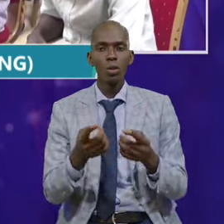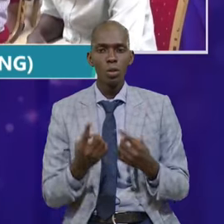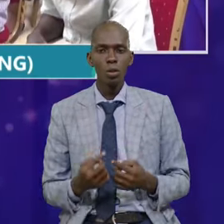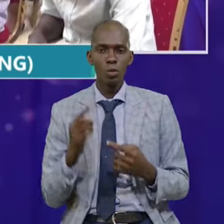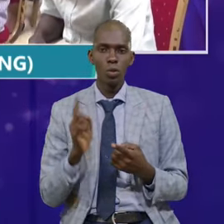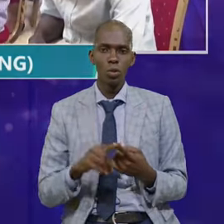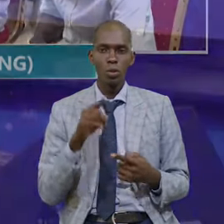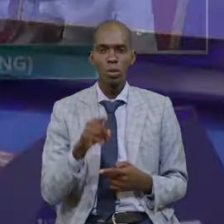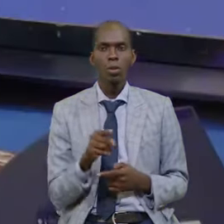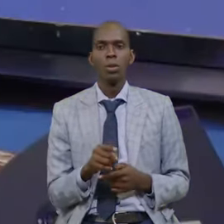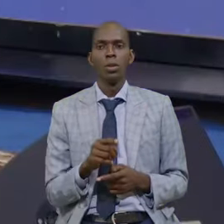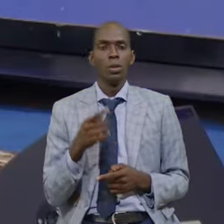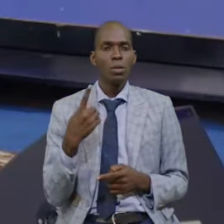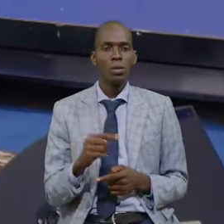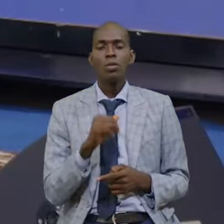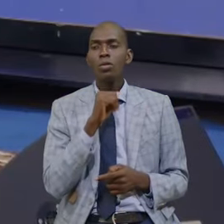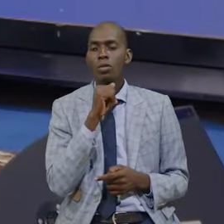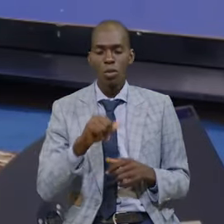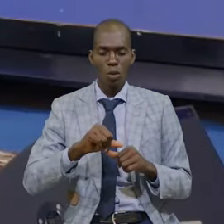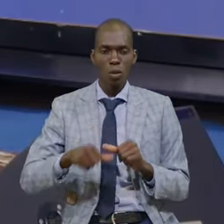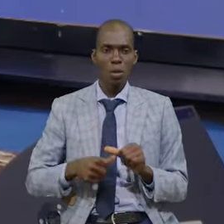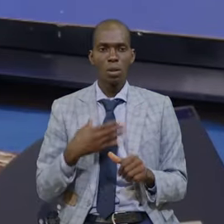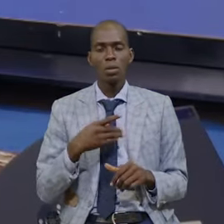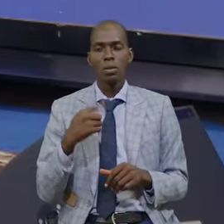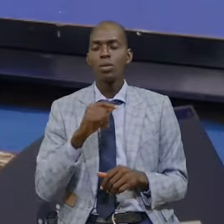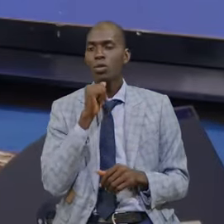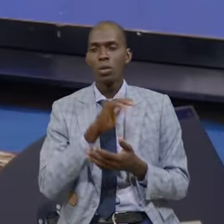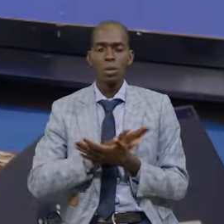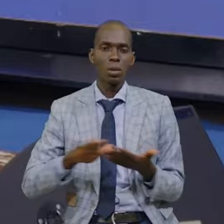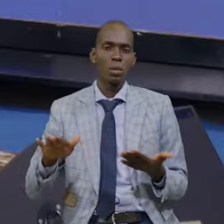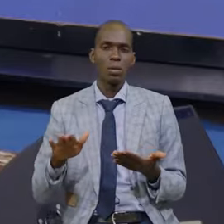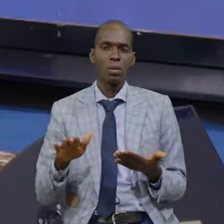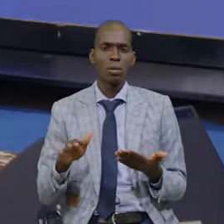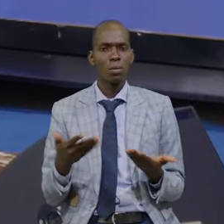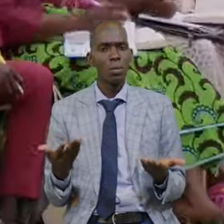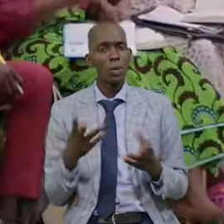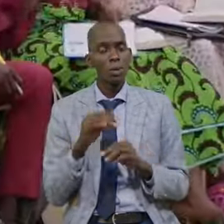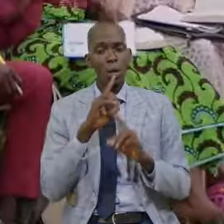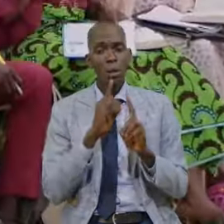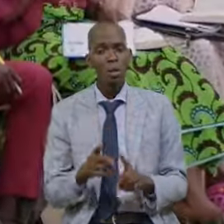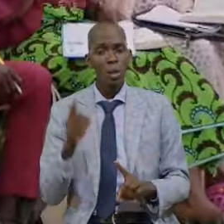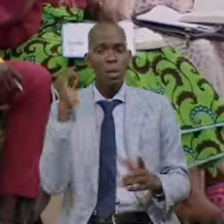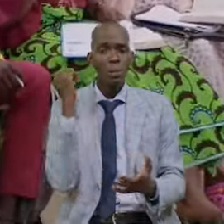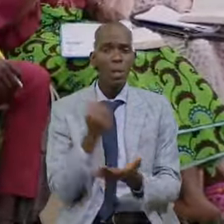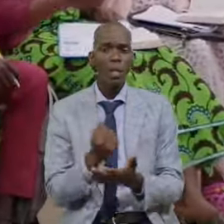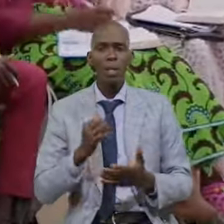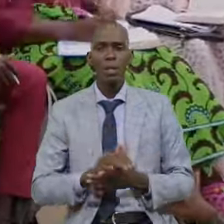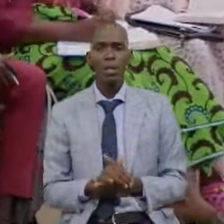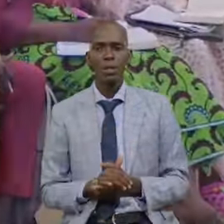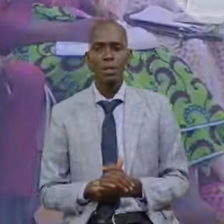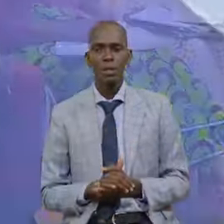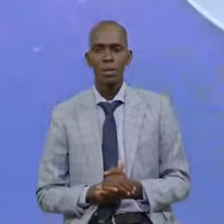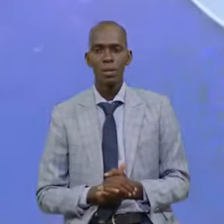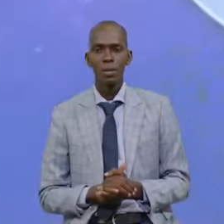the uncircumcised and the unclean. You need to say amen to that one.